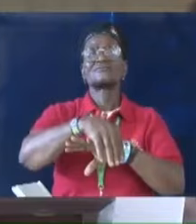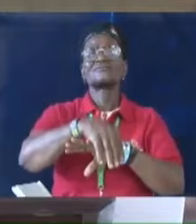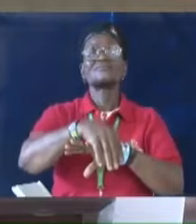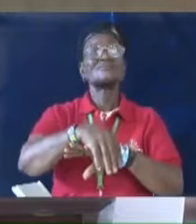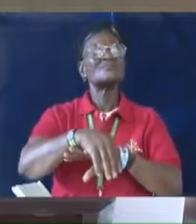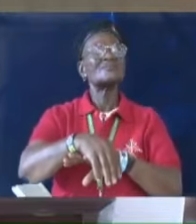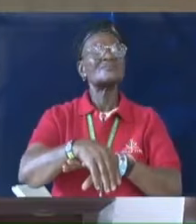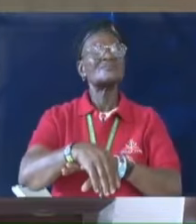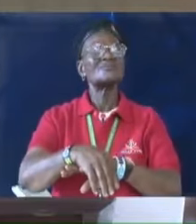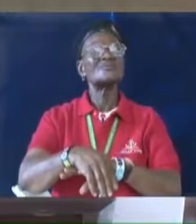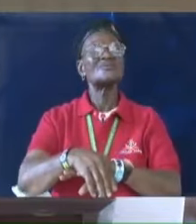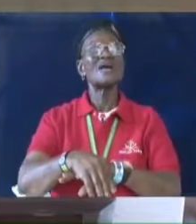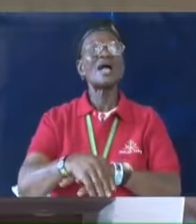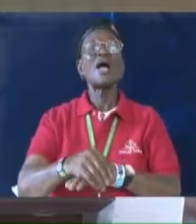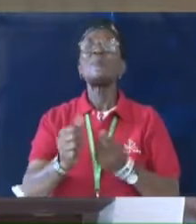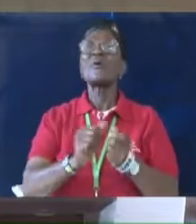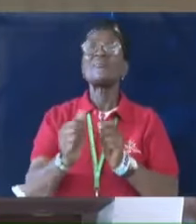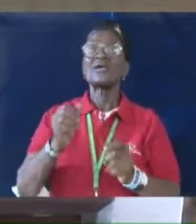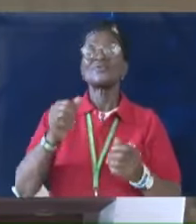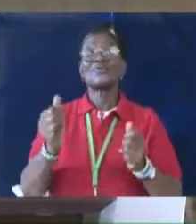trembling with joy.